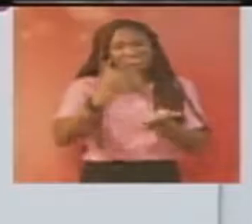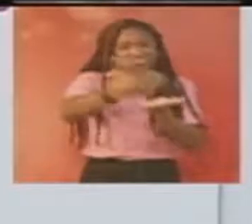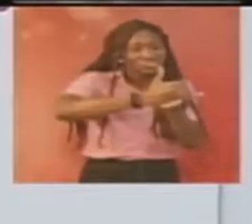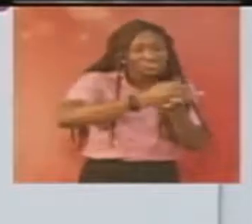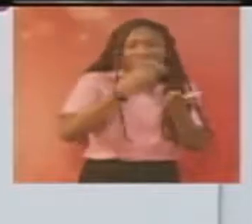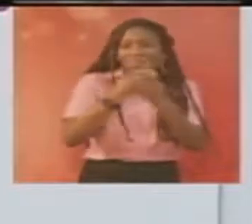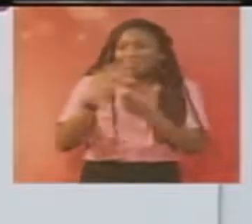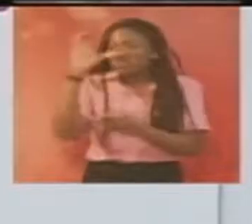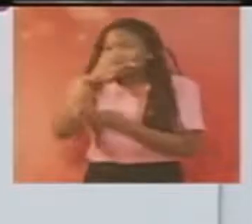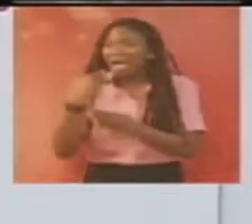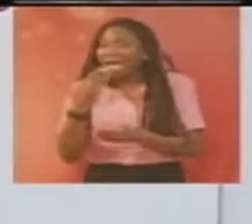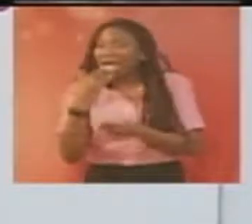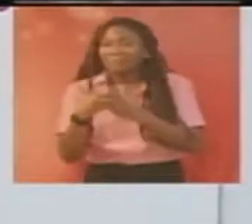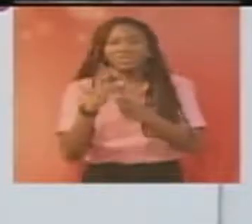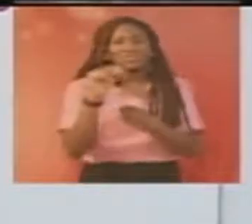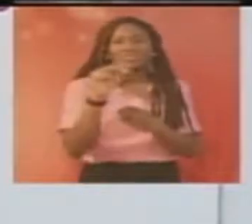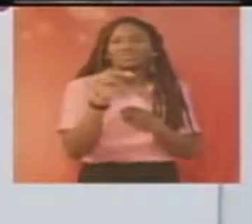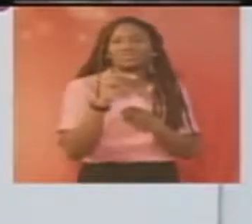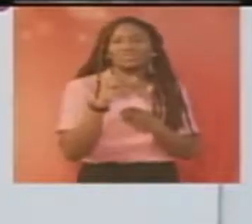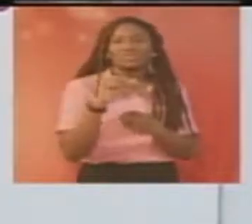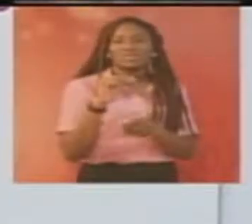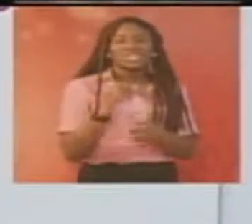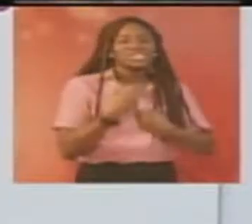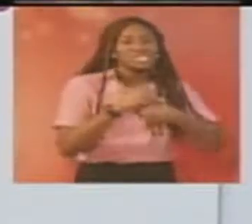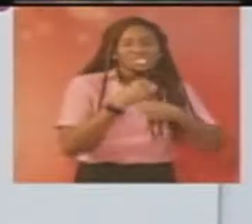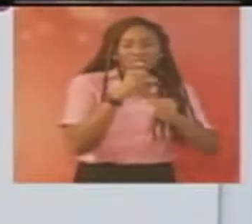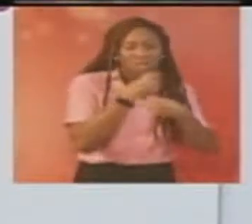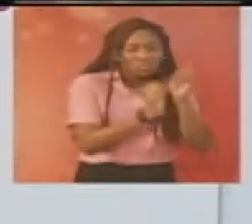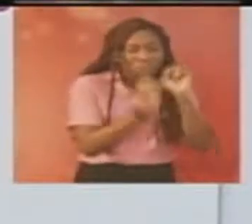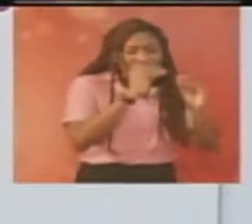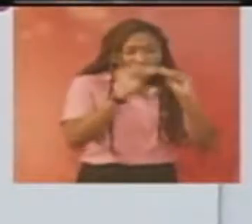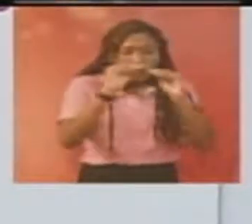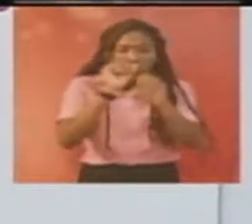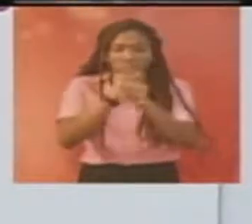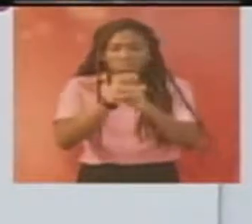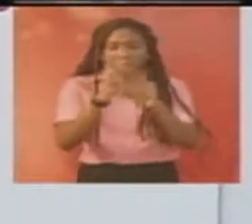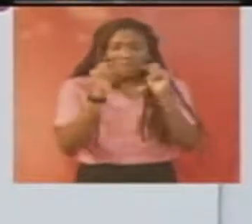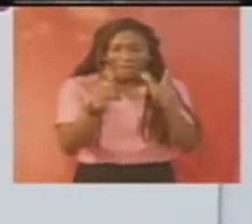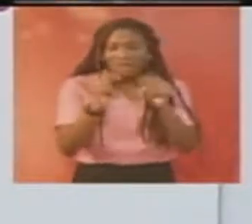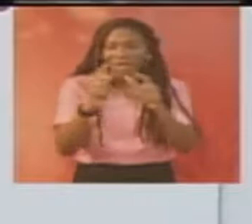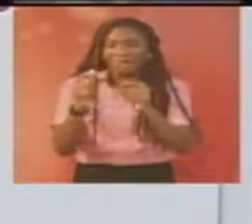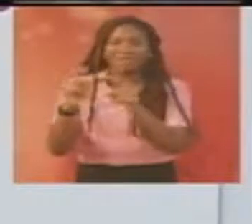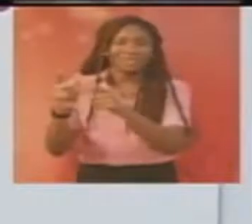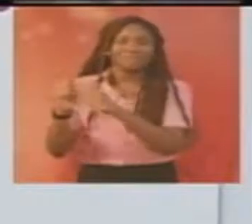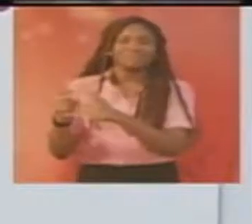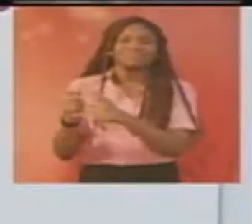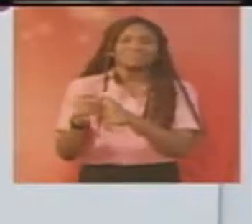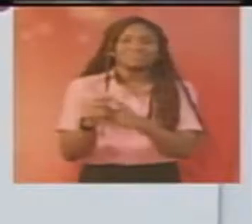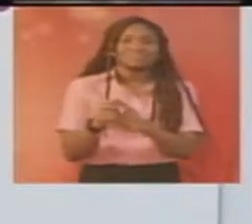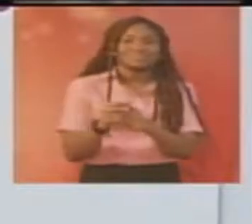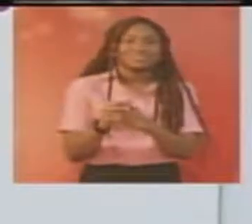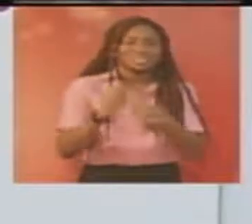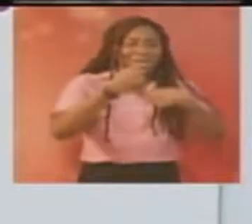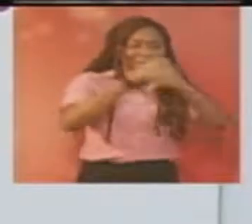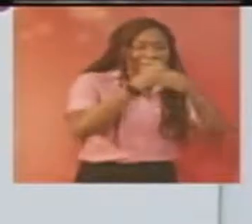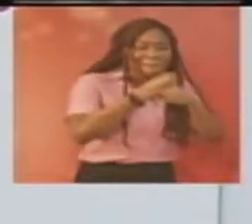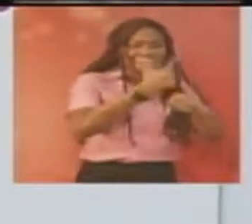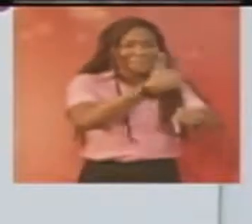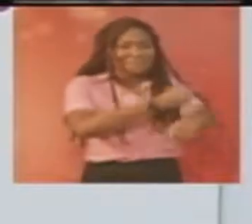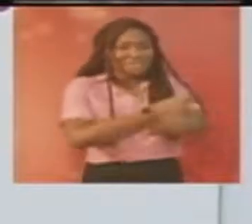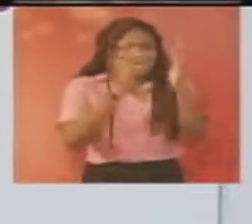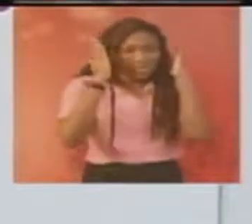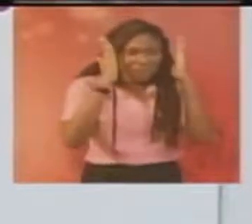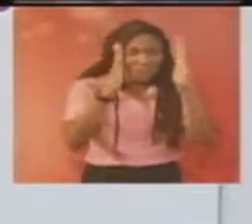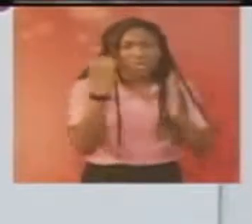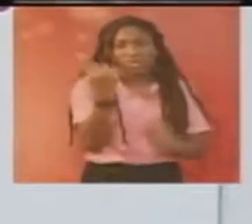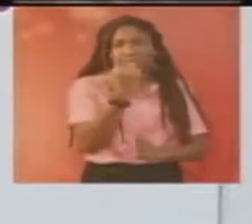shortcuts taken. It is just cutting out, making it more efficient to go from one way to from getting from point A to point B. The